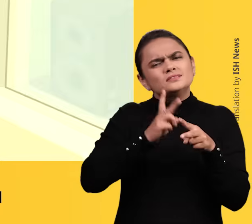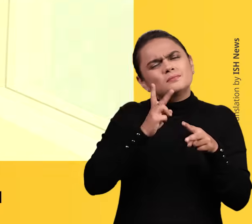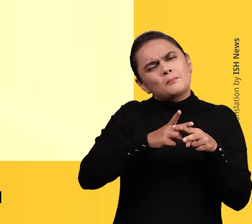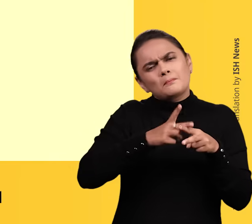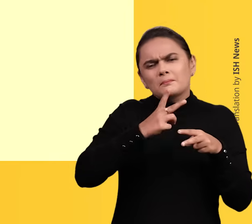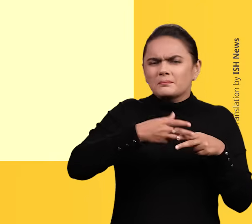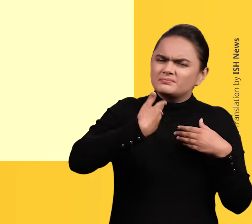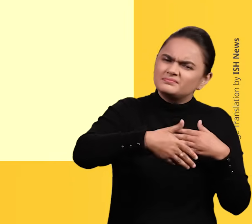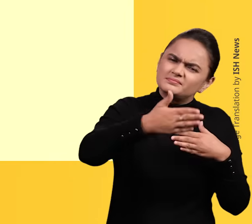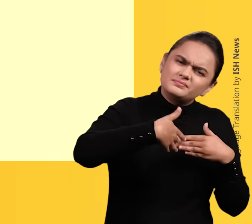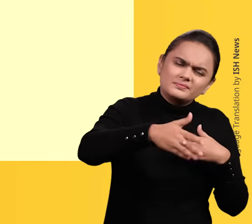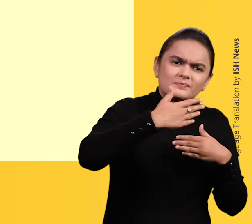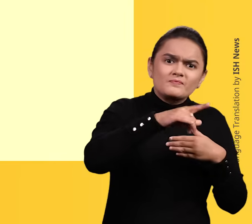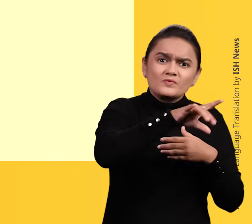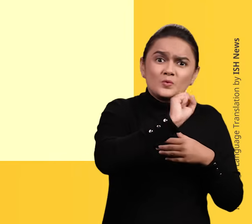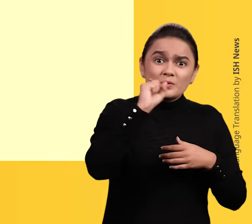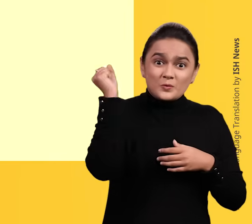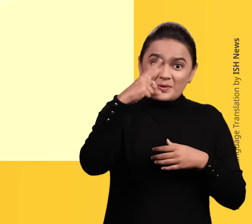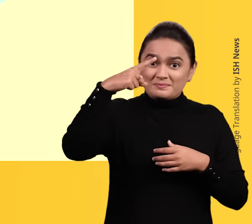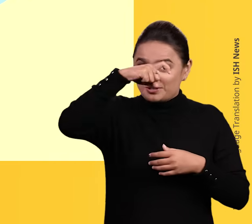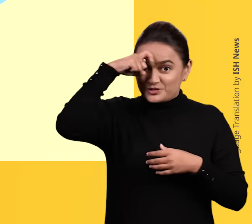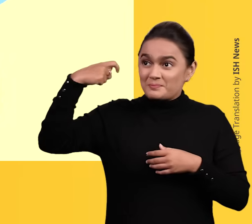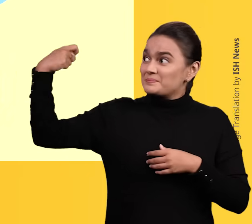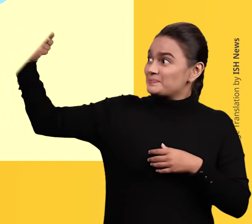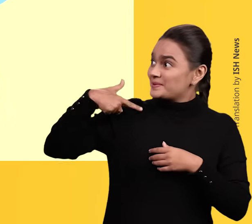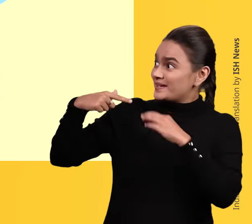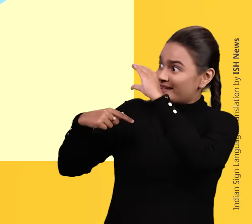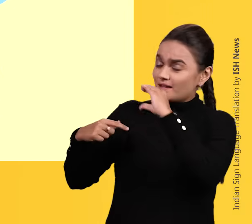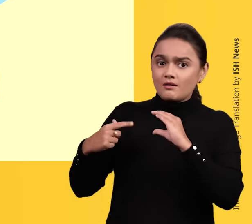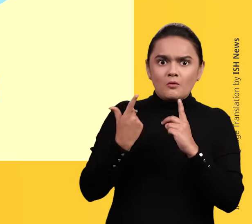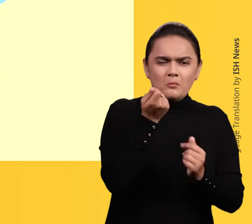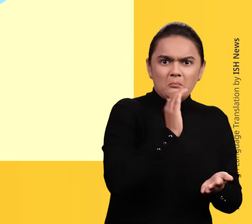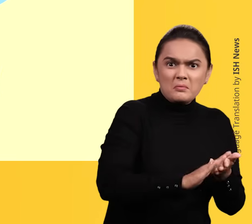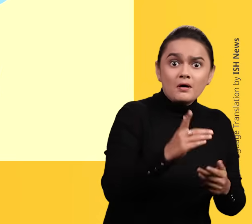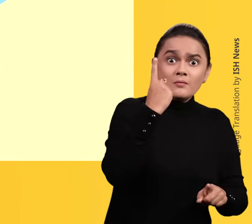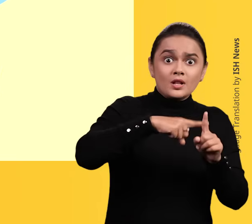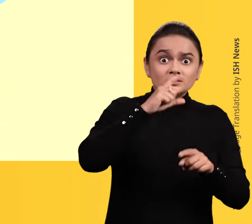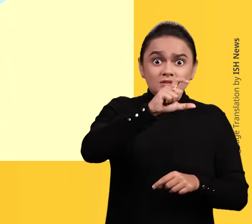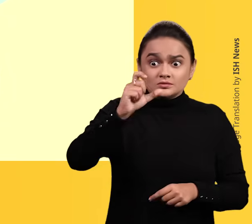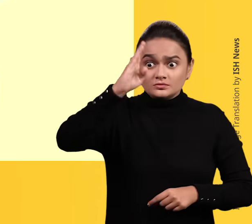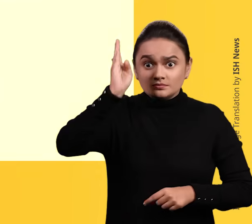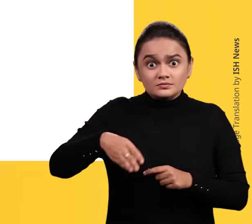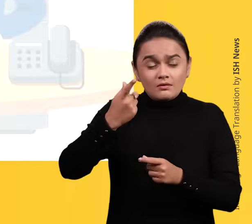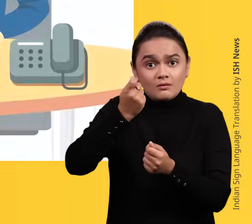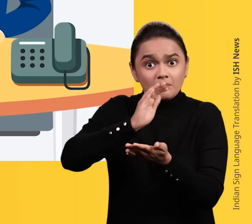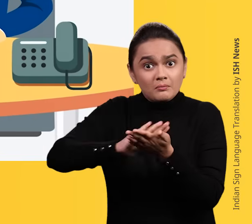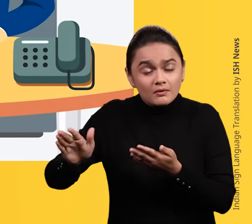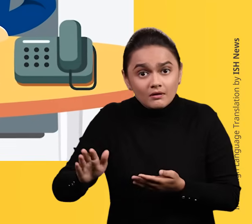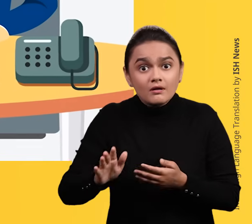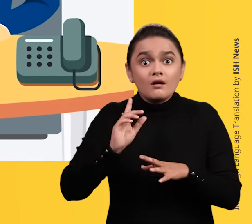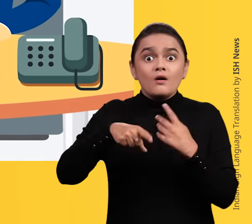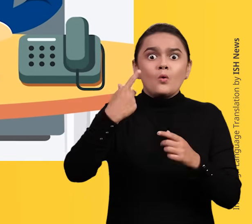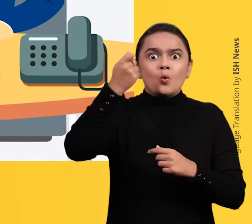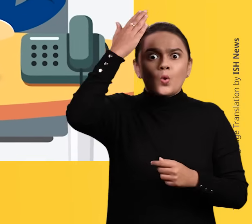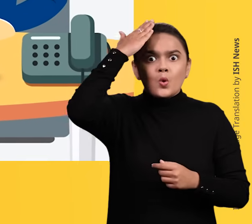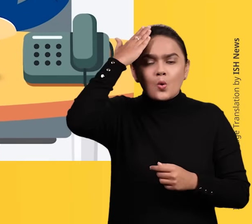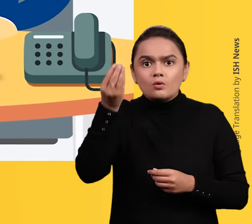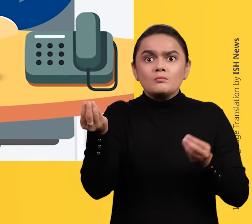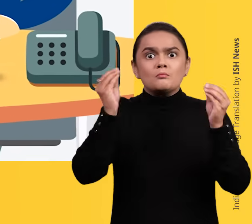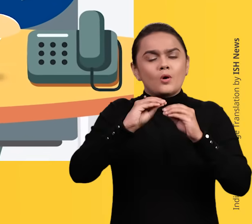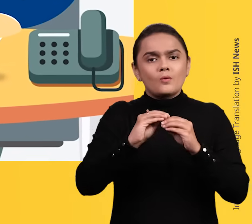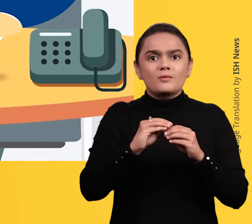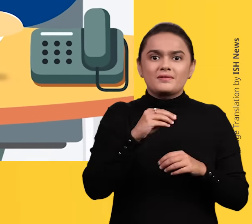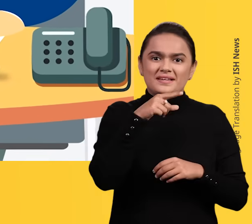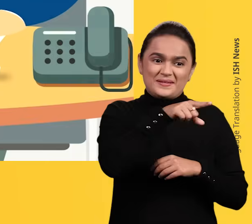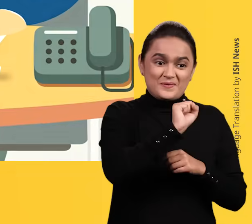for a while. He not only spent all his salary and used up his credit card, but also started